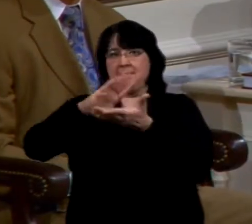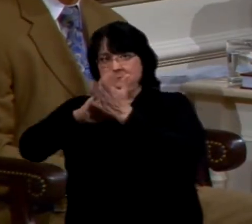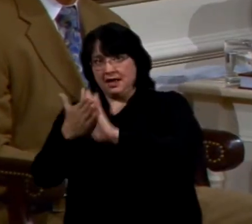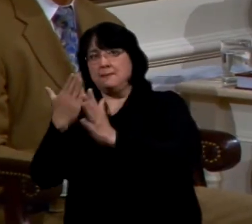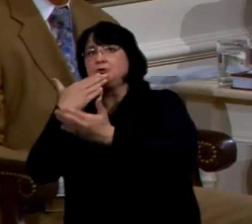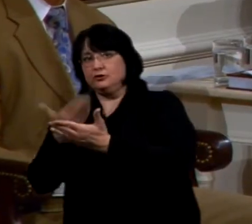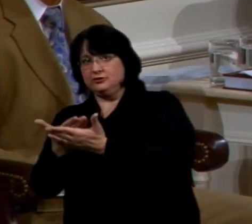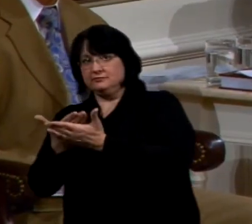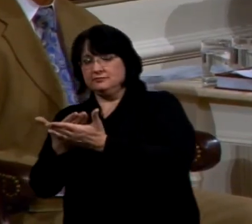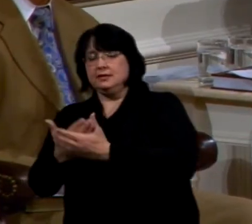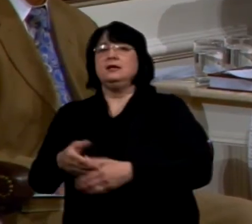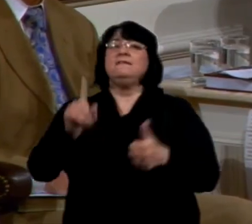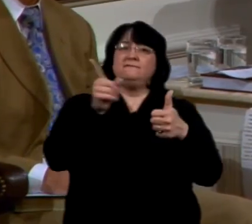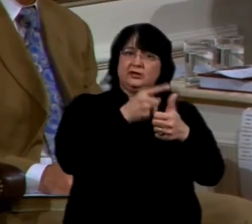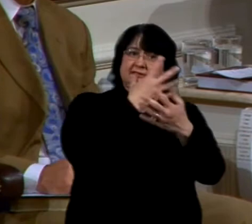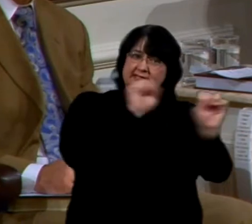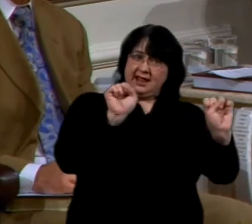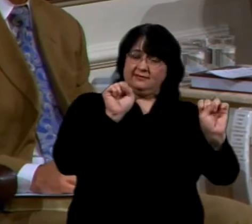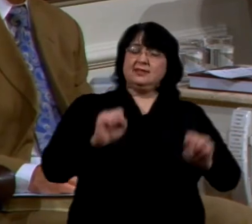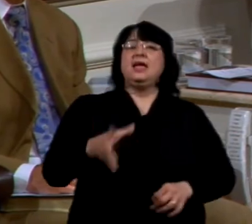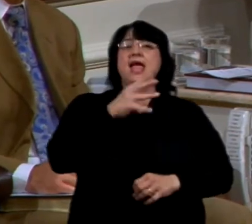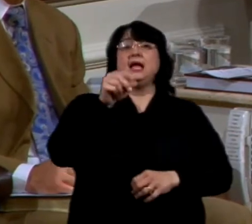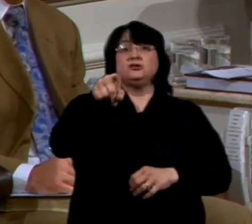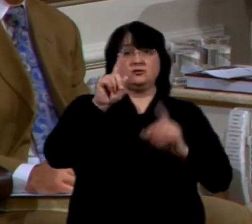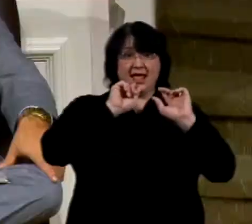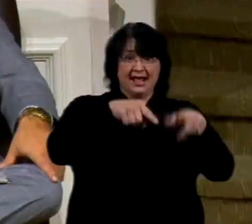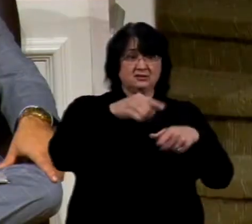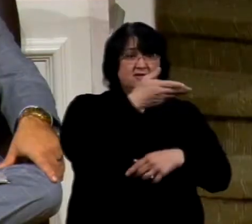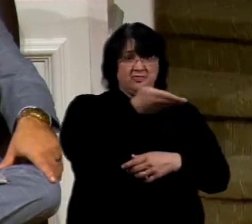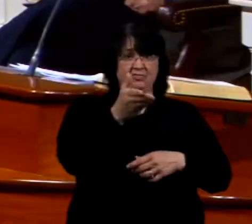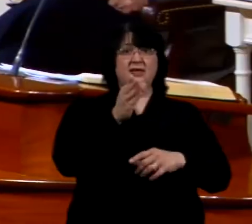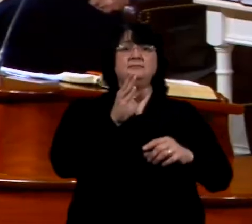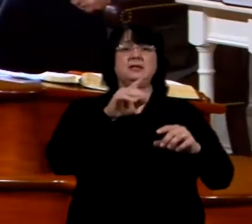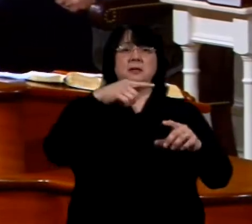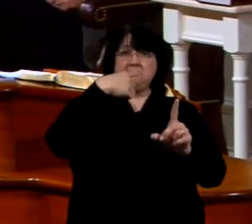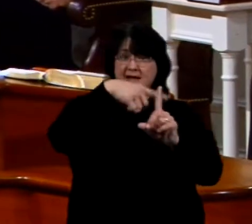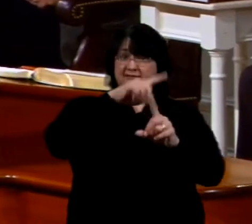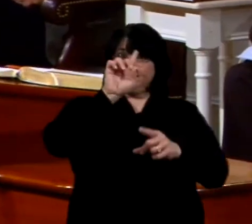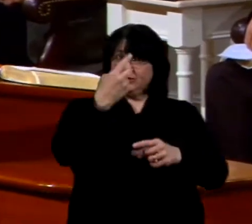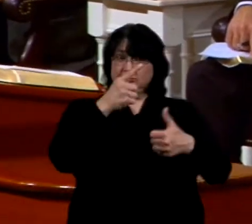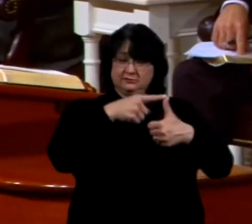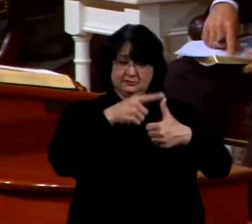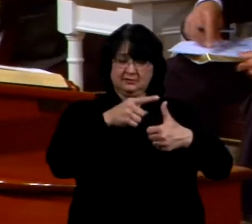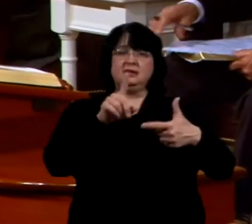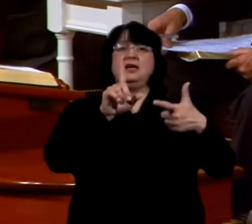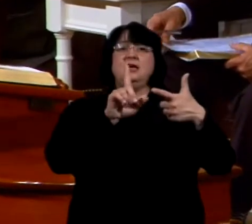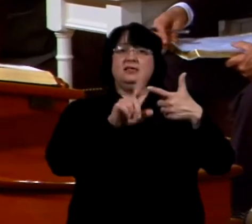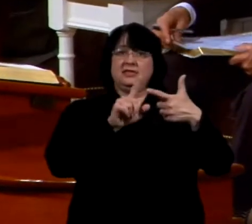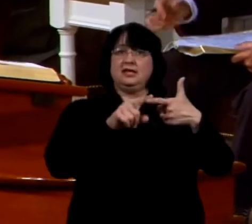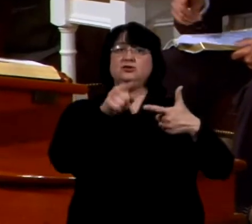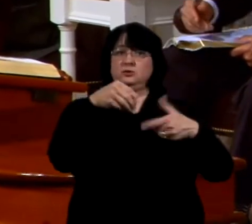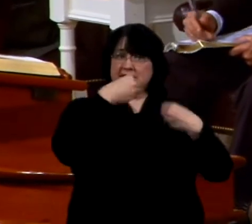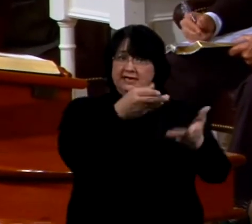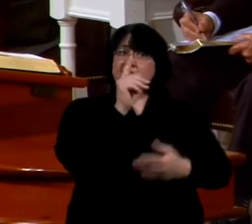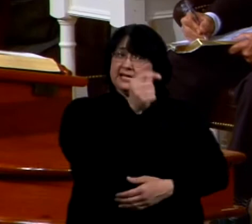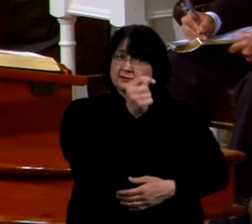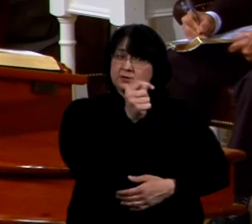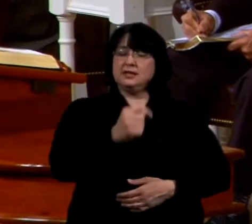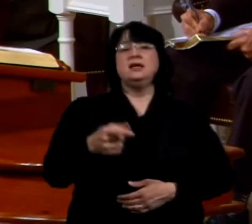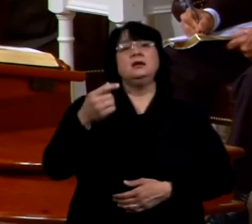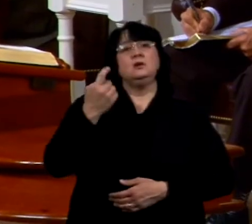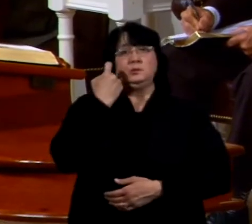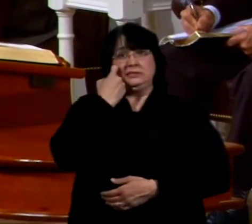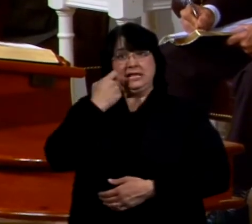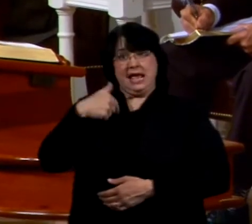Amen. So once you have answered positively, then you're going to give your testimony. Once they say, just the other day, I was talking